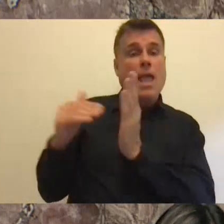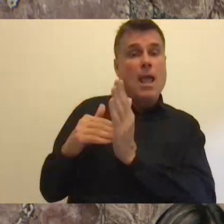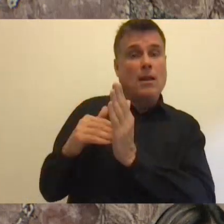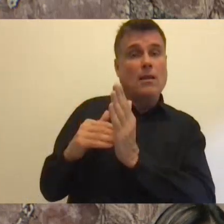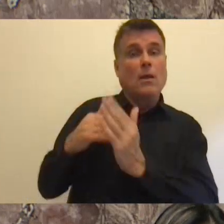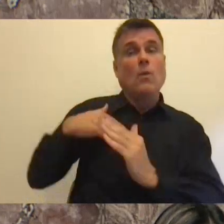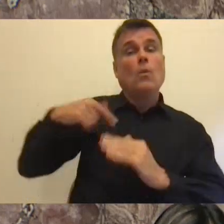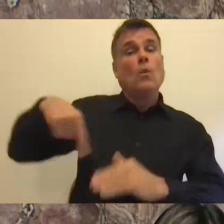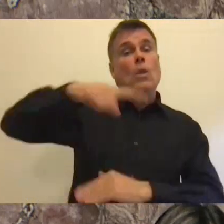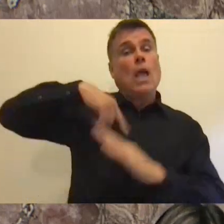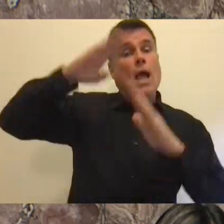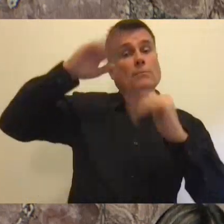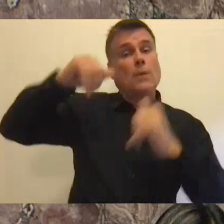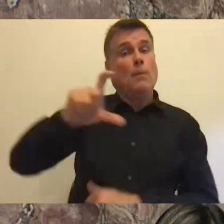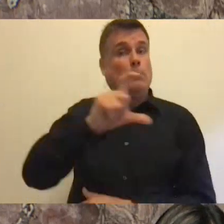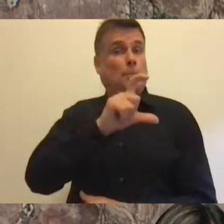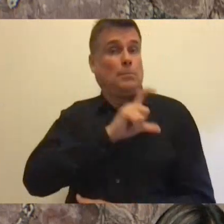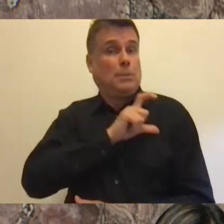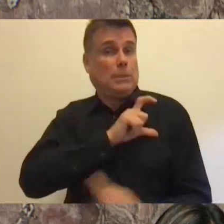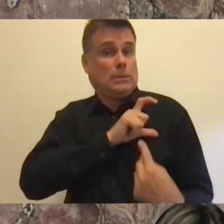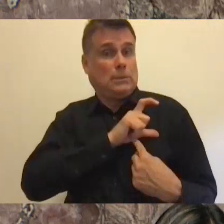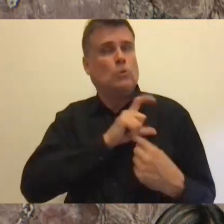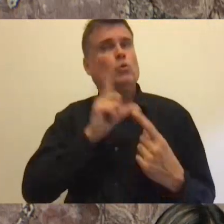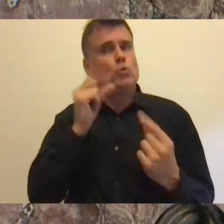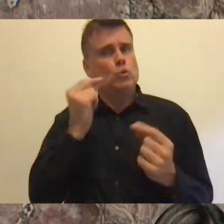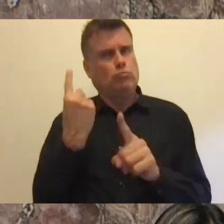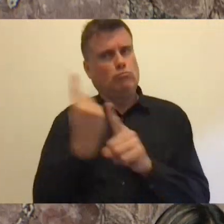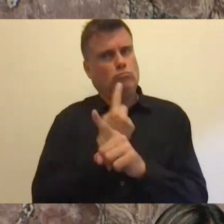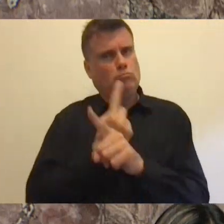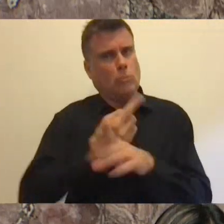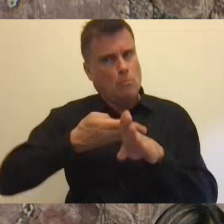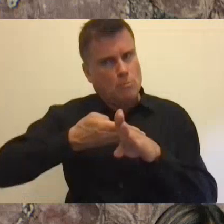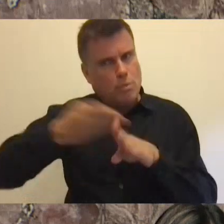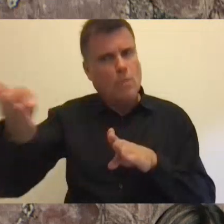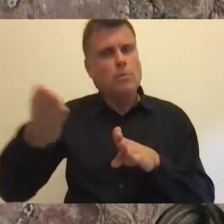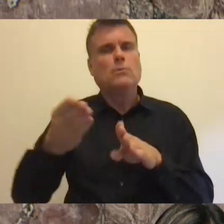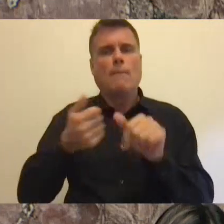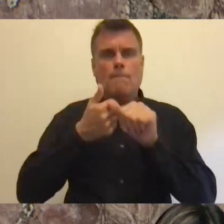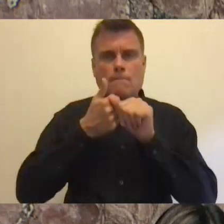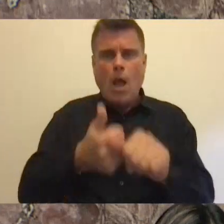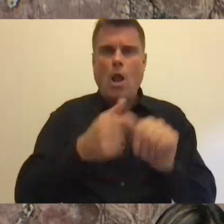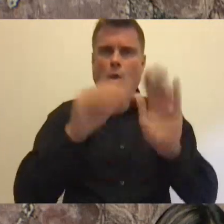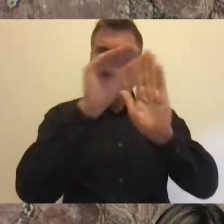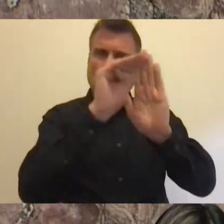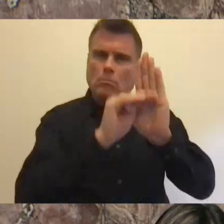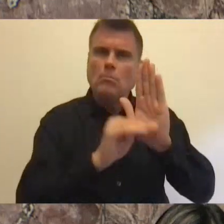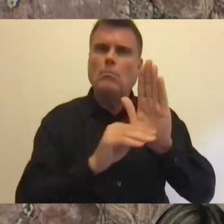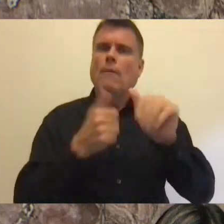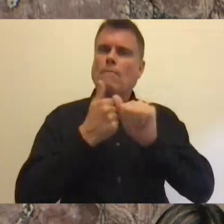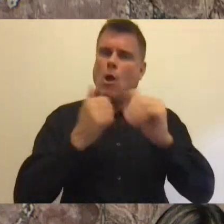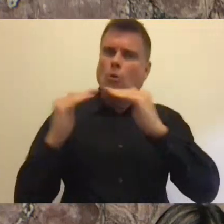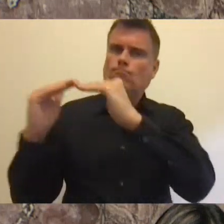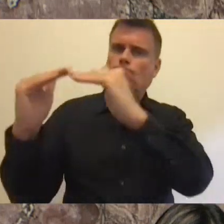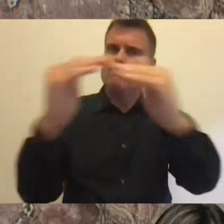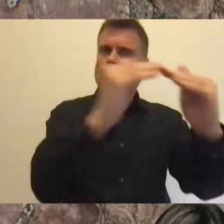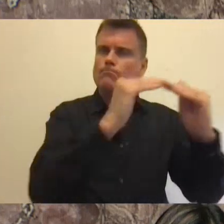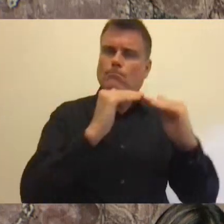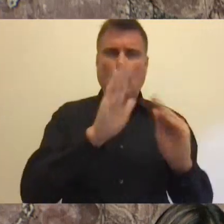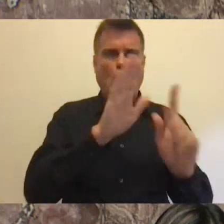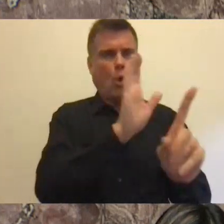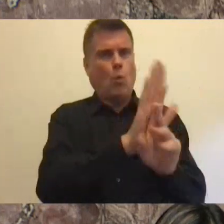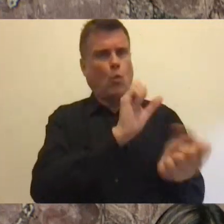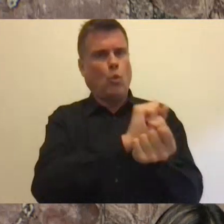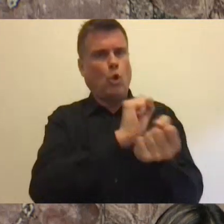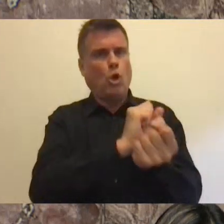standards that are in place for policing, and if they are not, then they should be held accountable for that. Again, I'd say that every member of this House agrees with